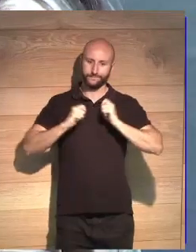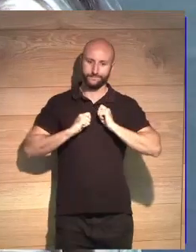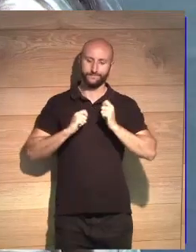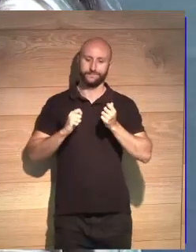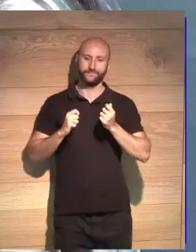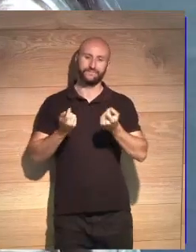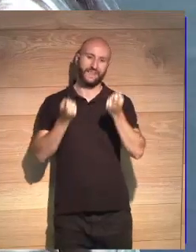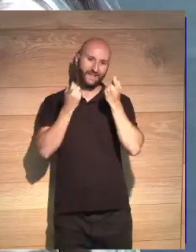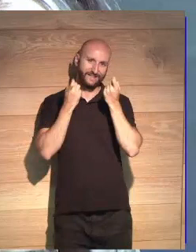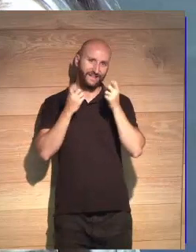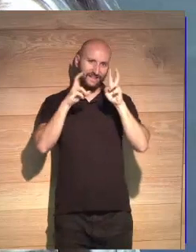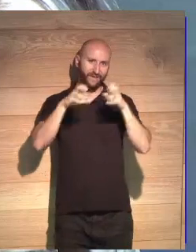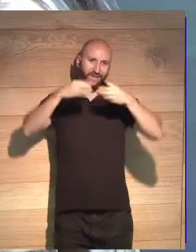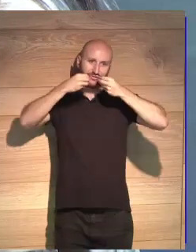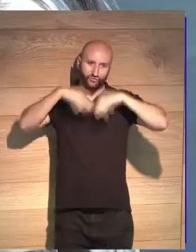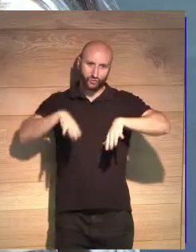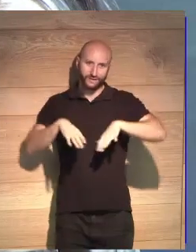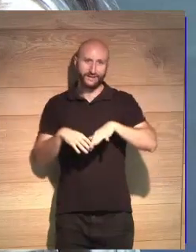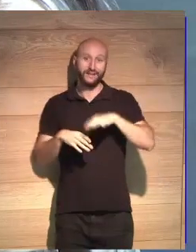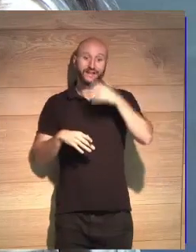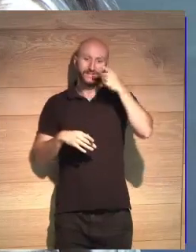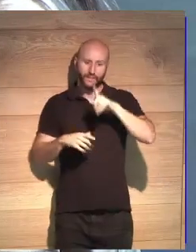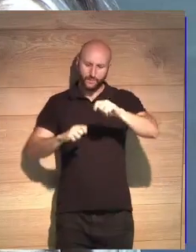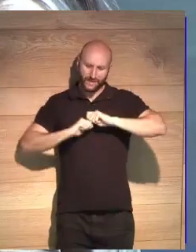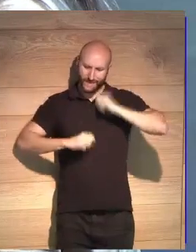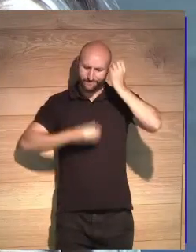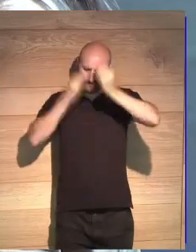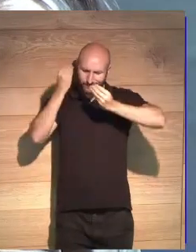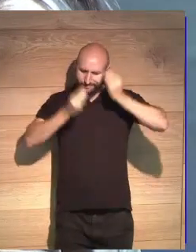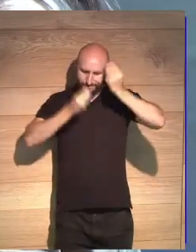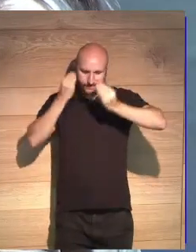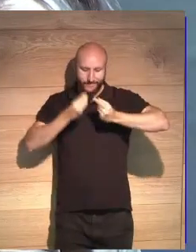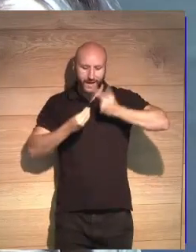skills. There are some games that are very demanding, not only